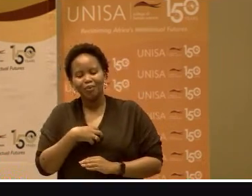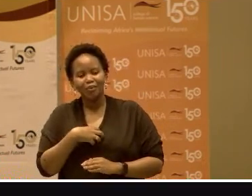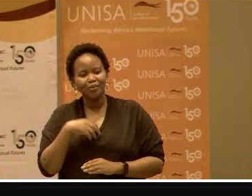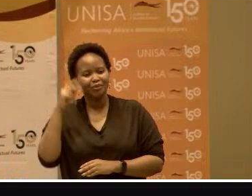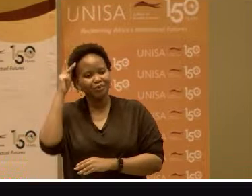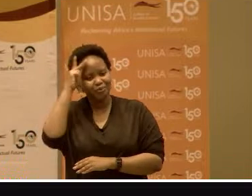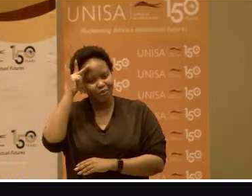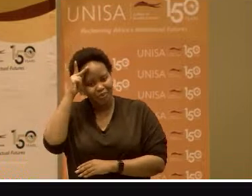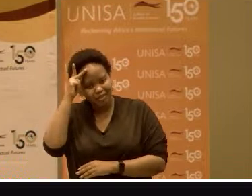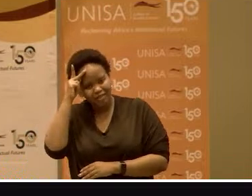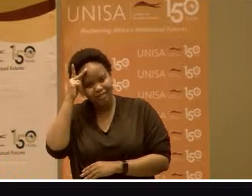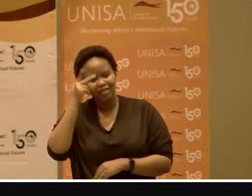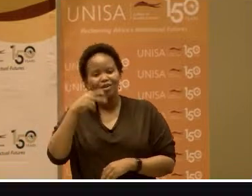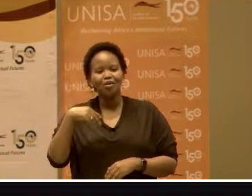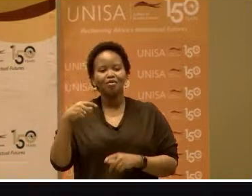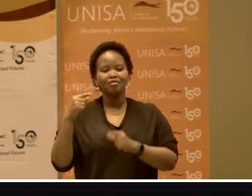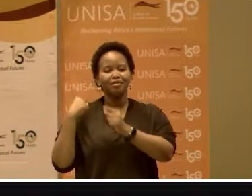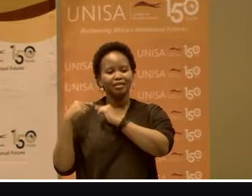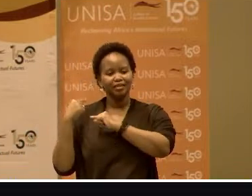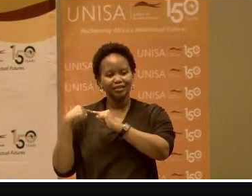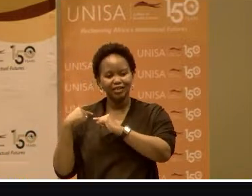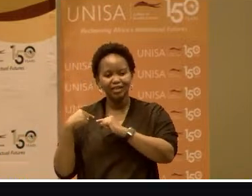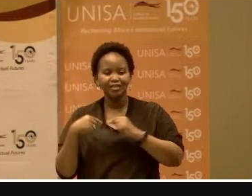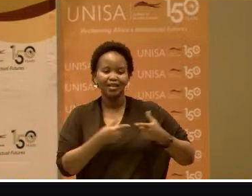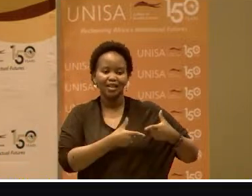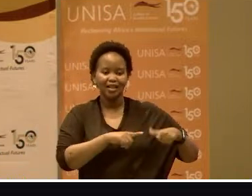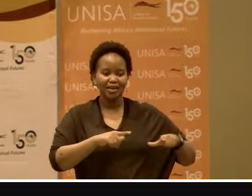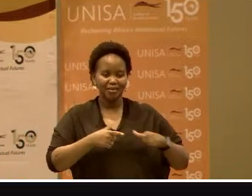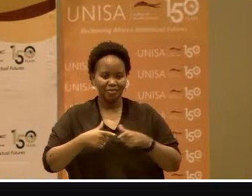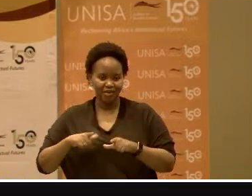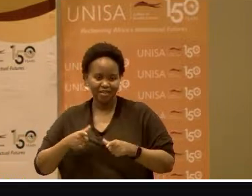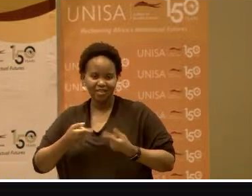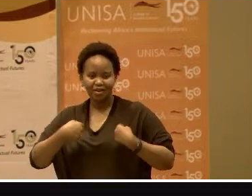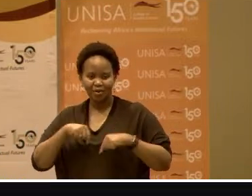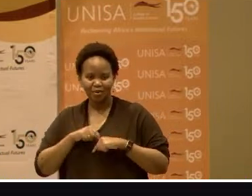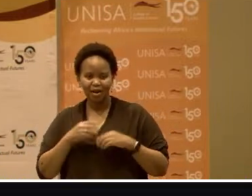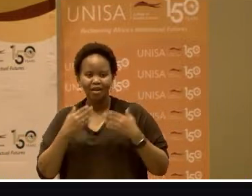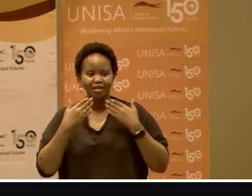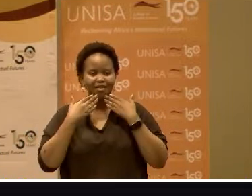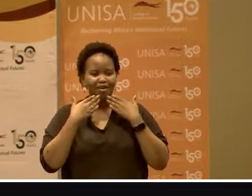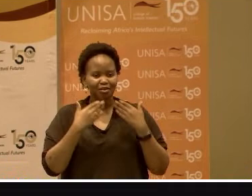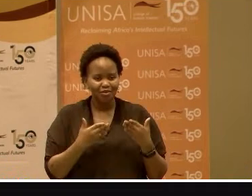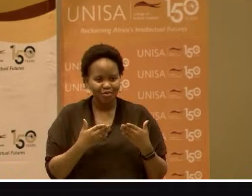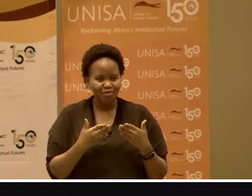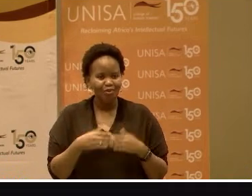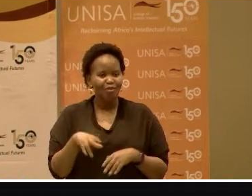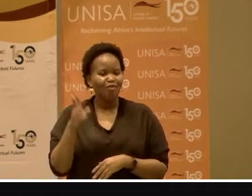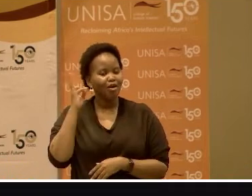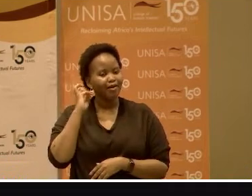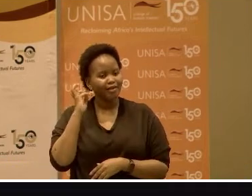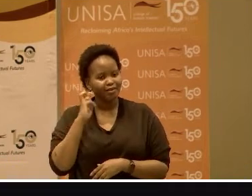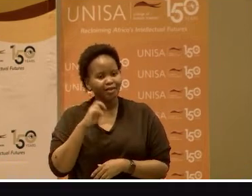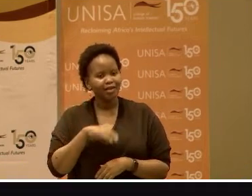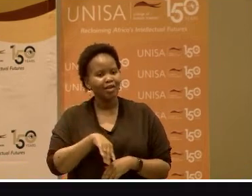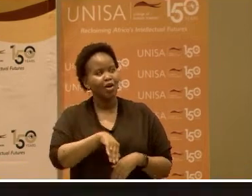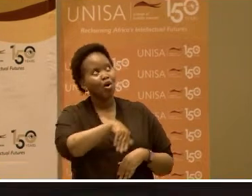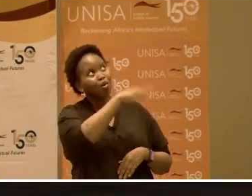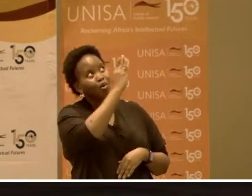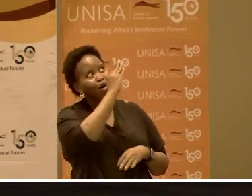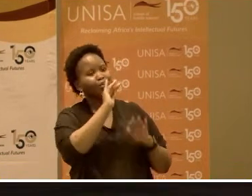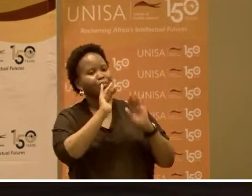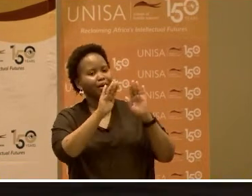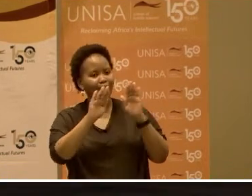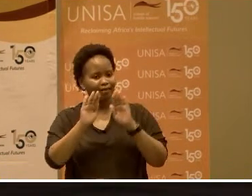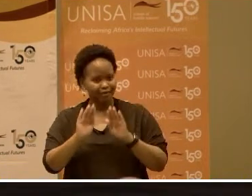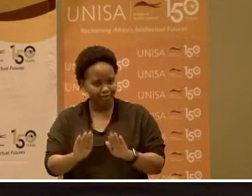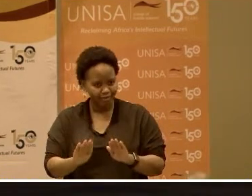of indigenous languages. Thank you so much for listening, and God bless. Thank you. I'm